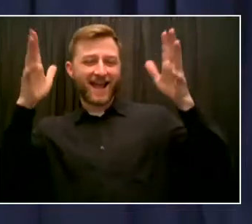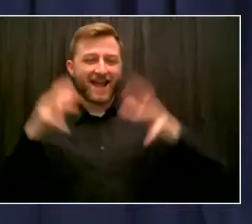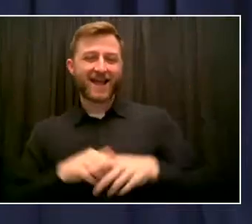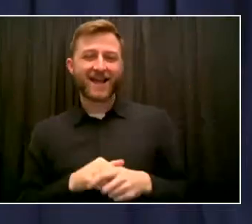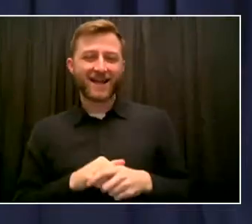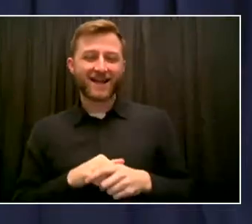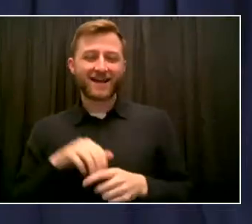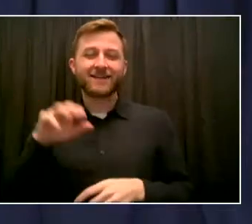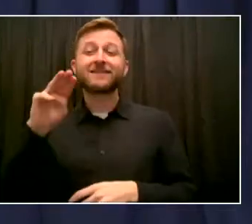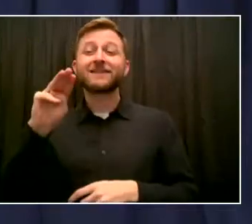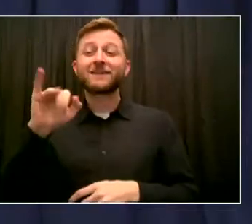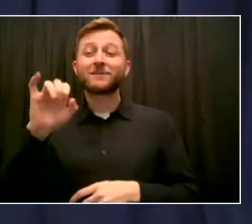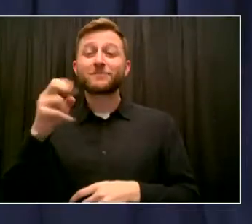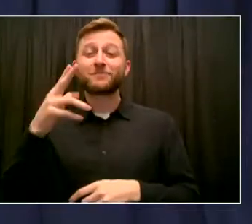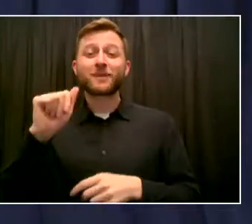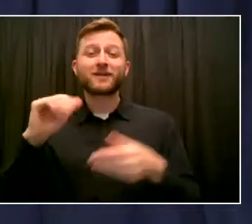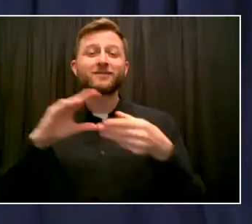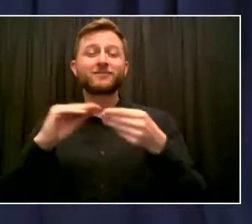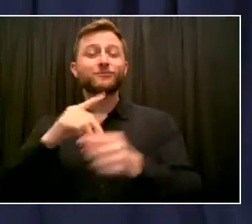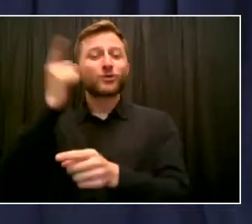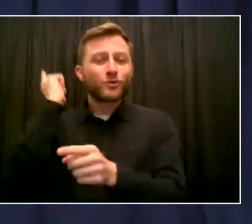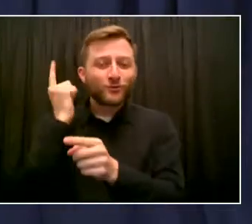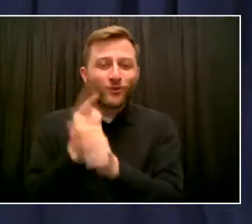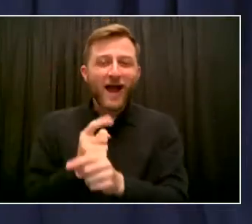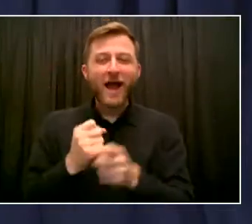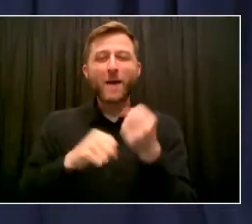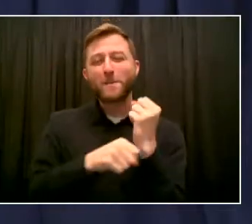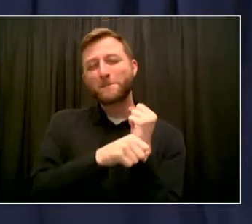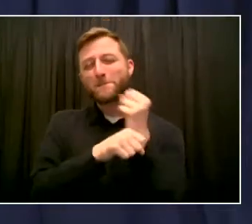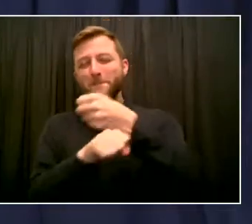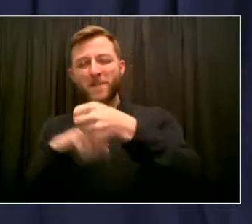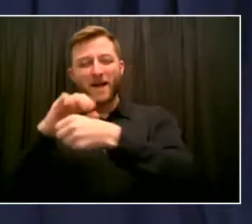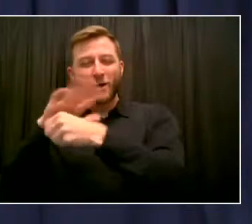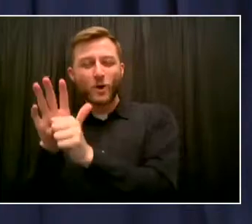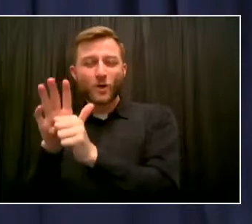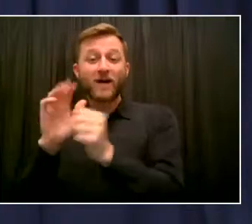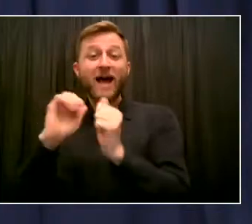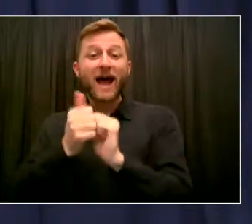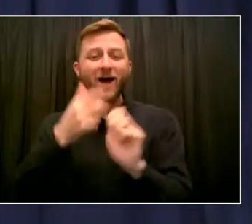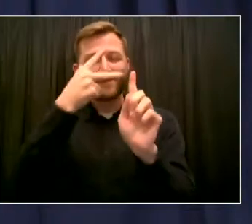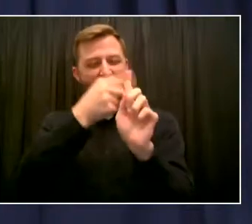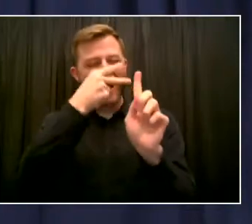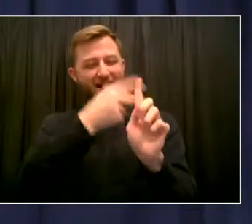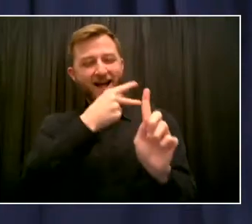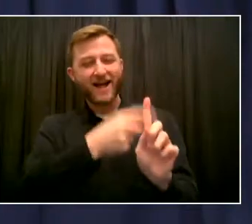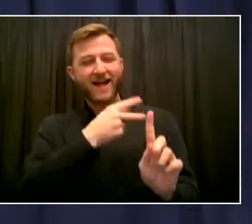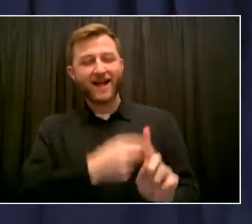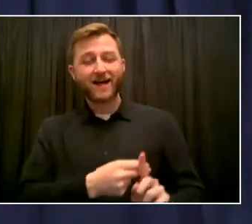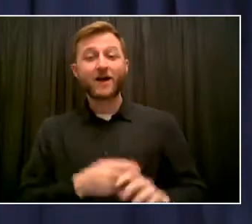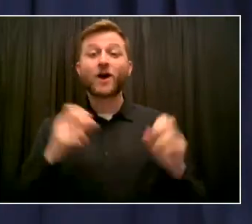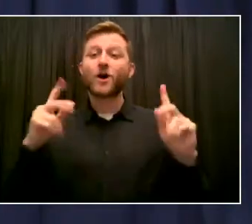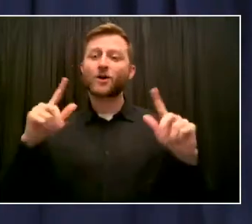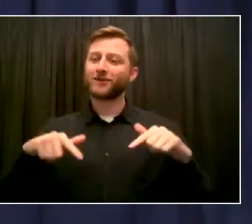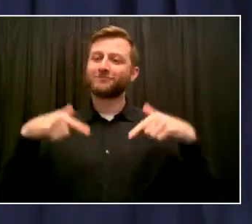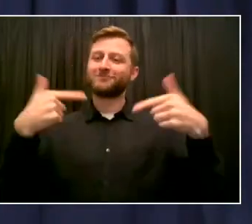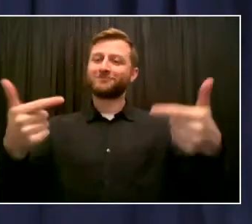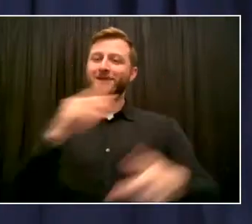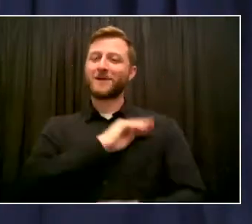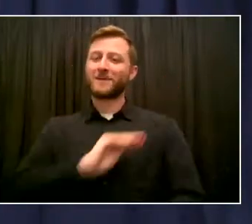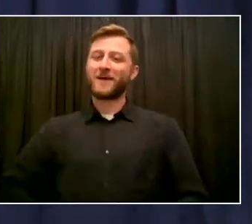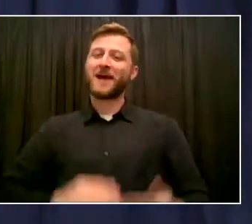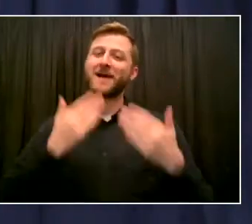beating COVID, one vaccine at a time. You can't beat that. Yes, thank you so much. We'll pass it back to Back you, Mr. over to Mayor. you. We'll see you